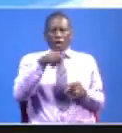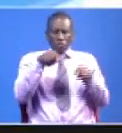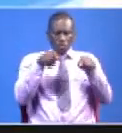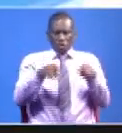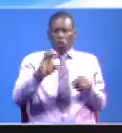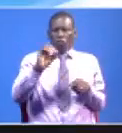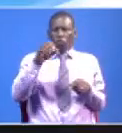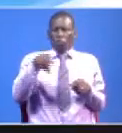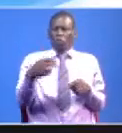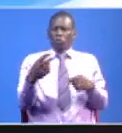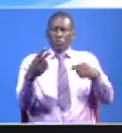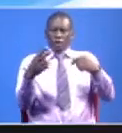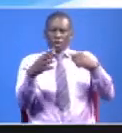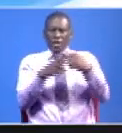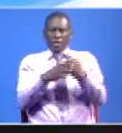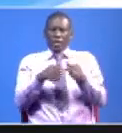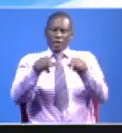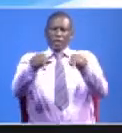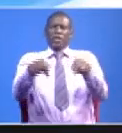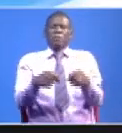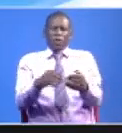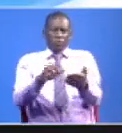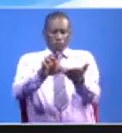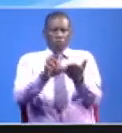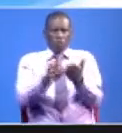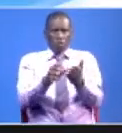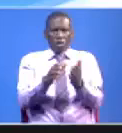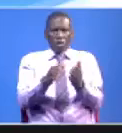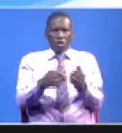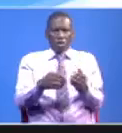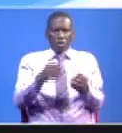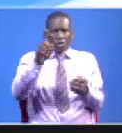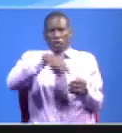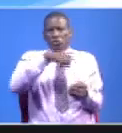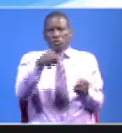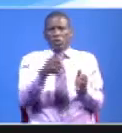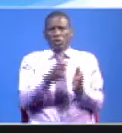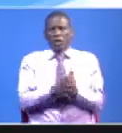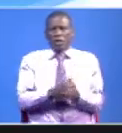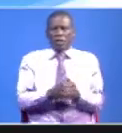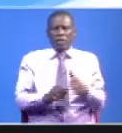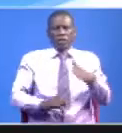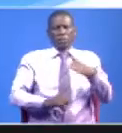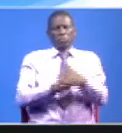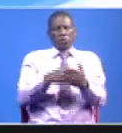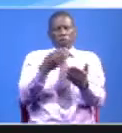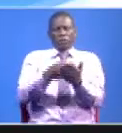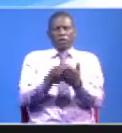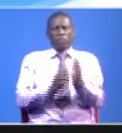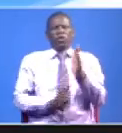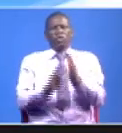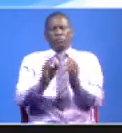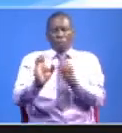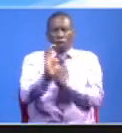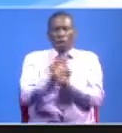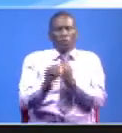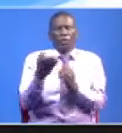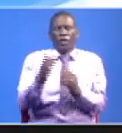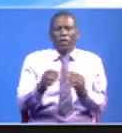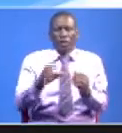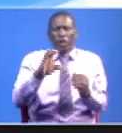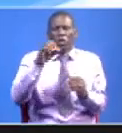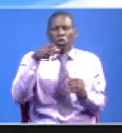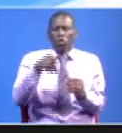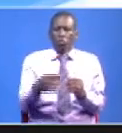where the calls for debt cancellation and climate reparations for developing countries are growing at COP29 in